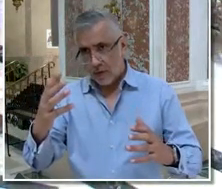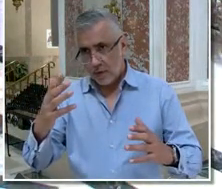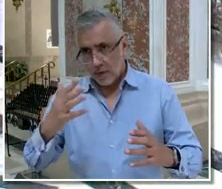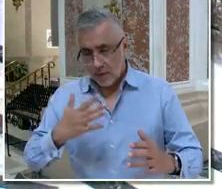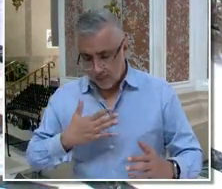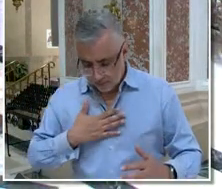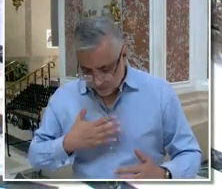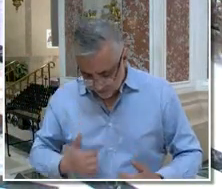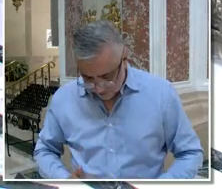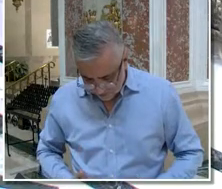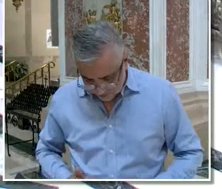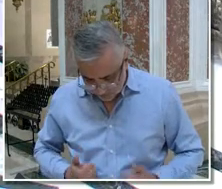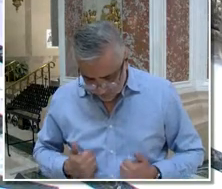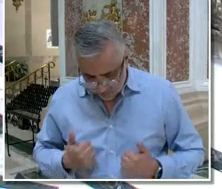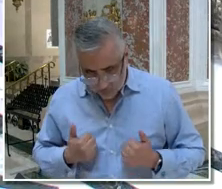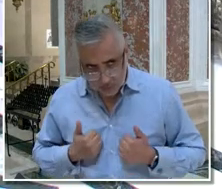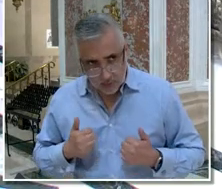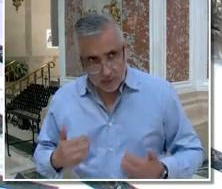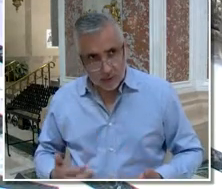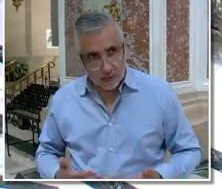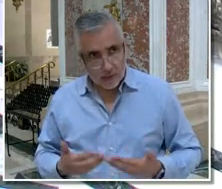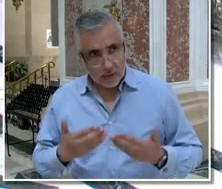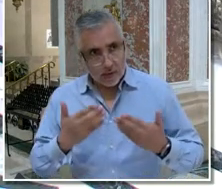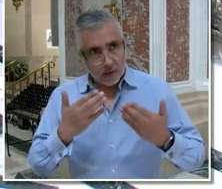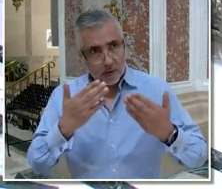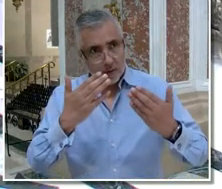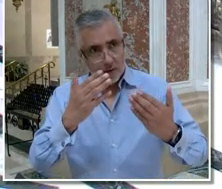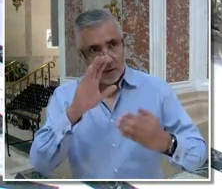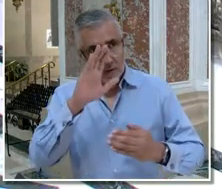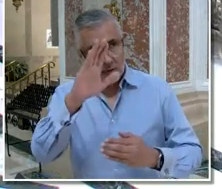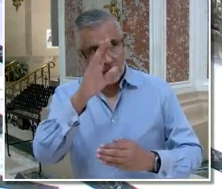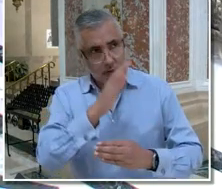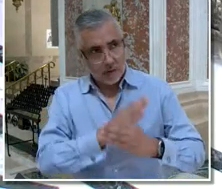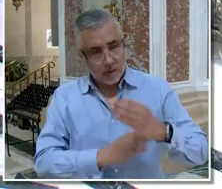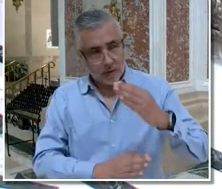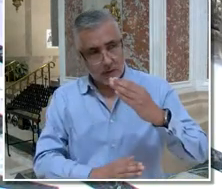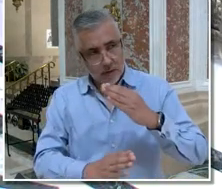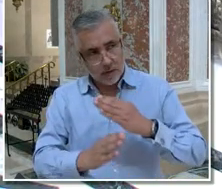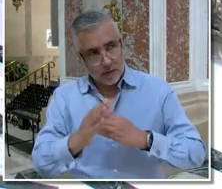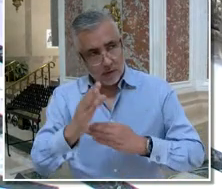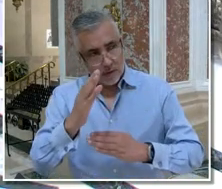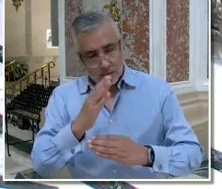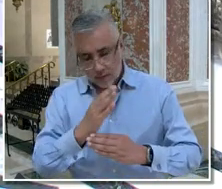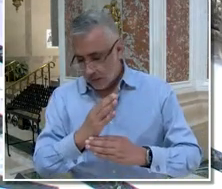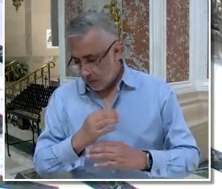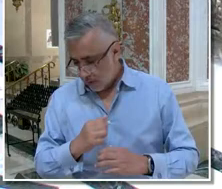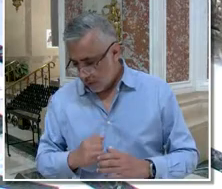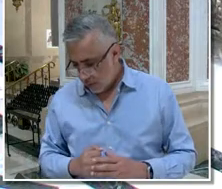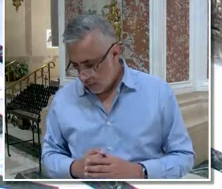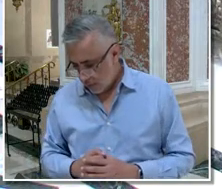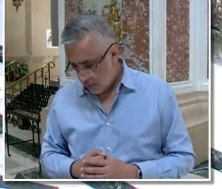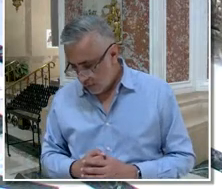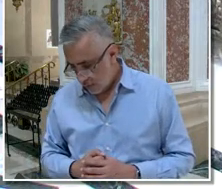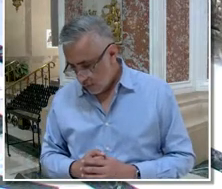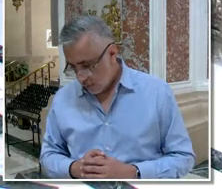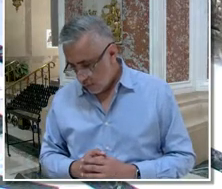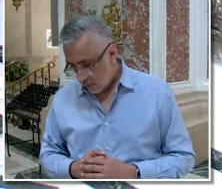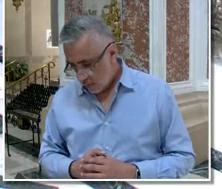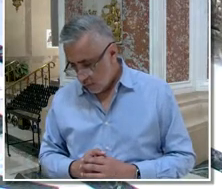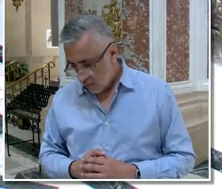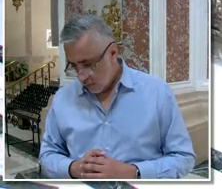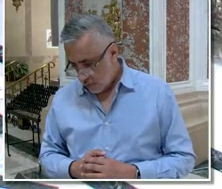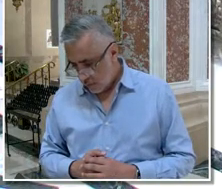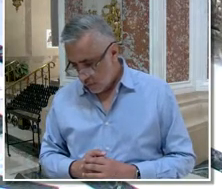Father, I put my life in your